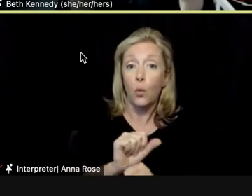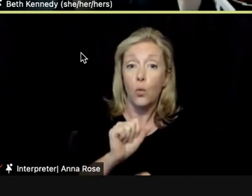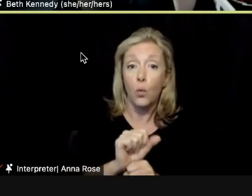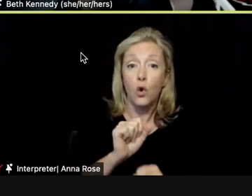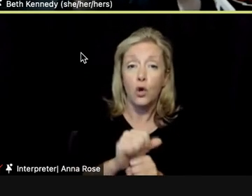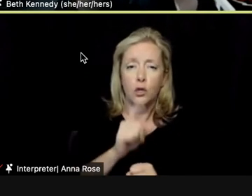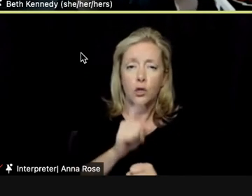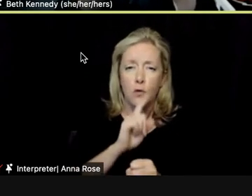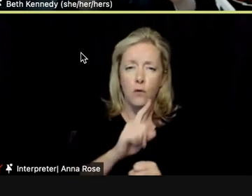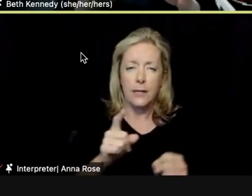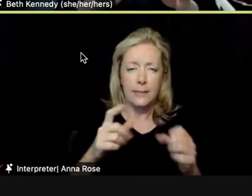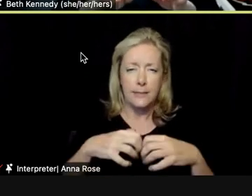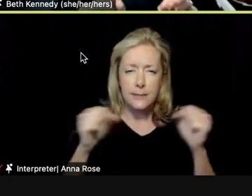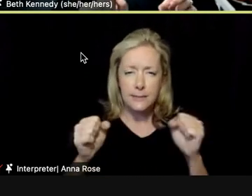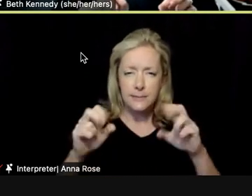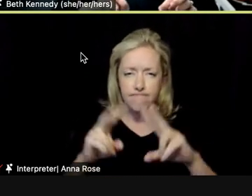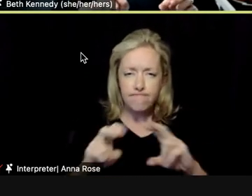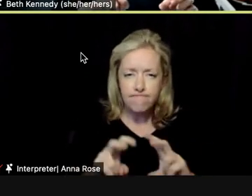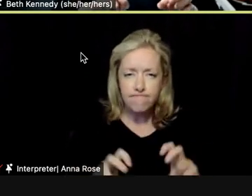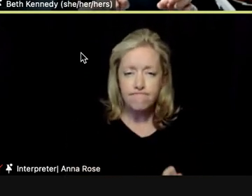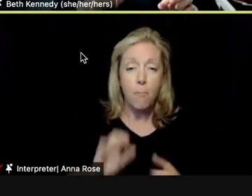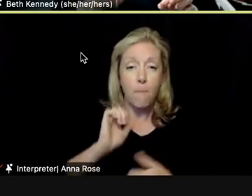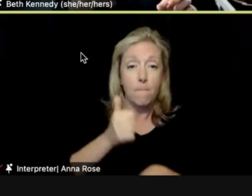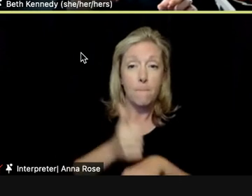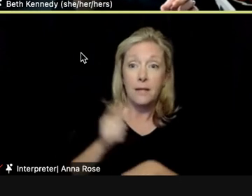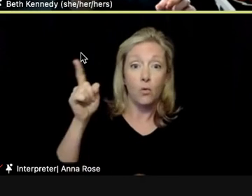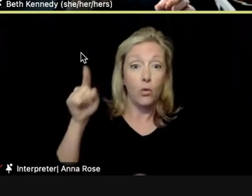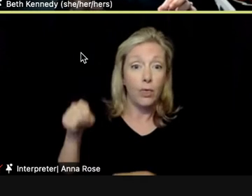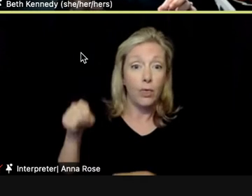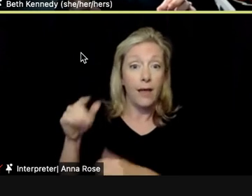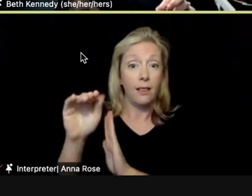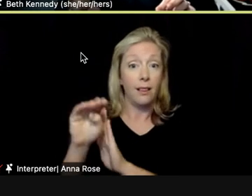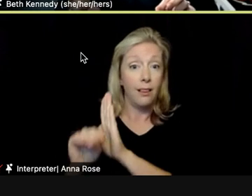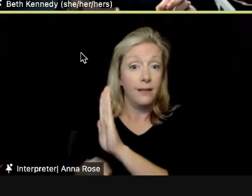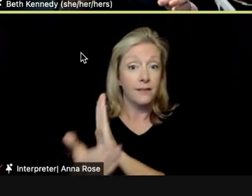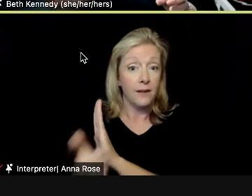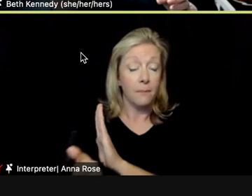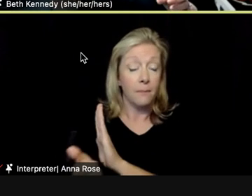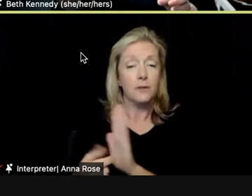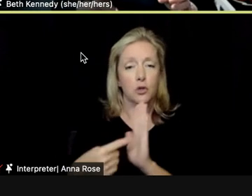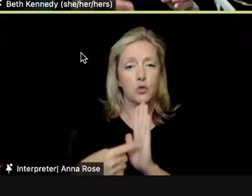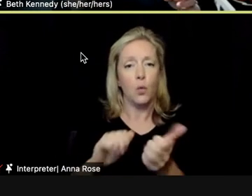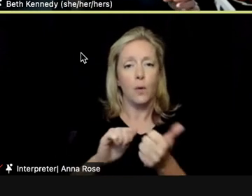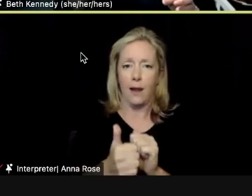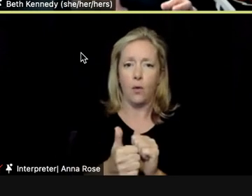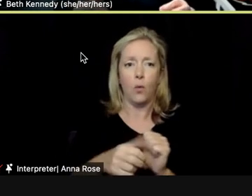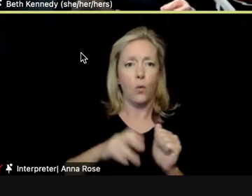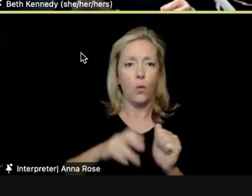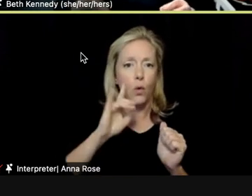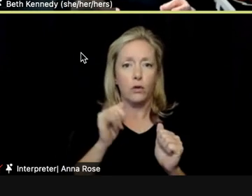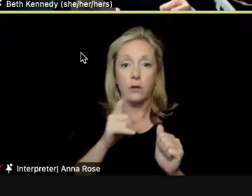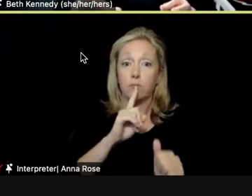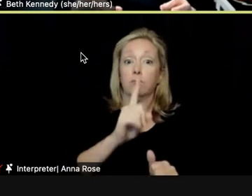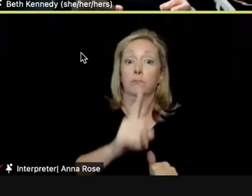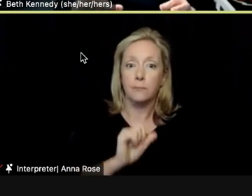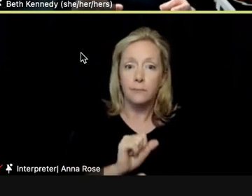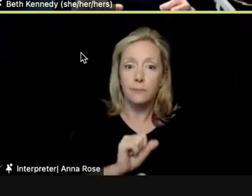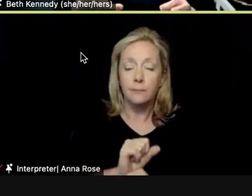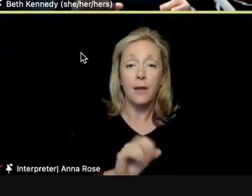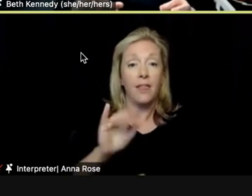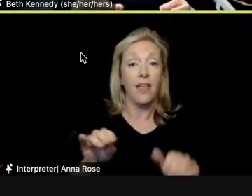picking it apart by the competency, and you're showing how you do that. And that level of reflection